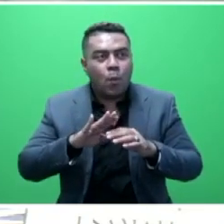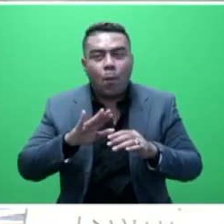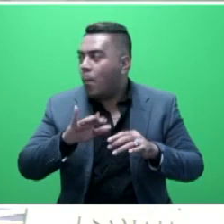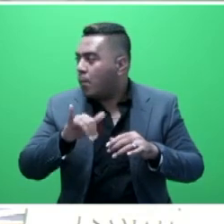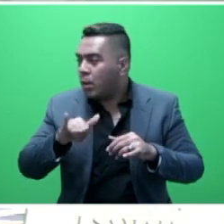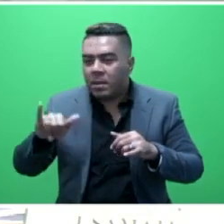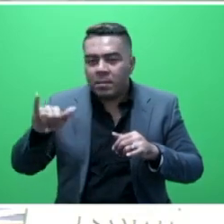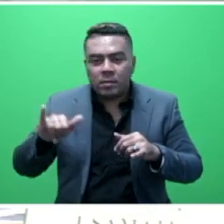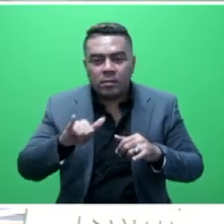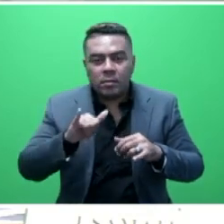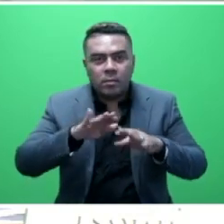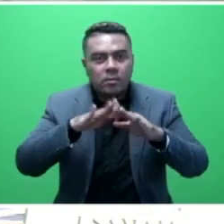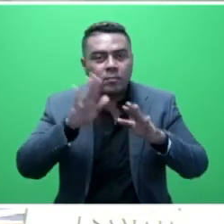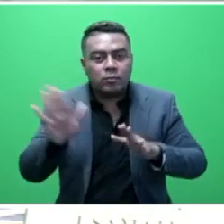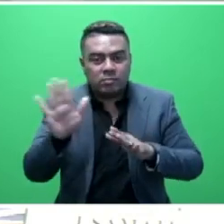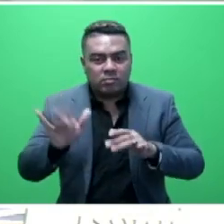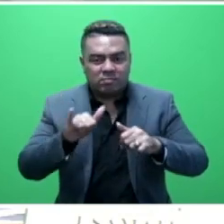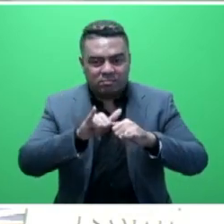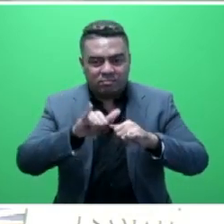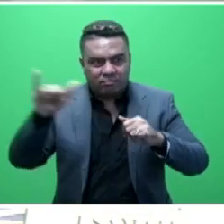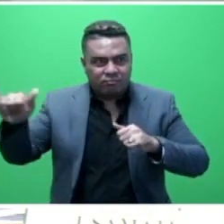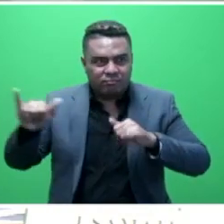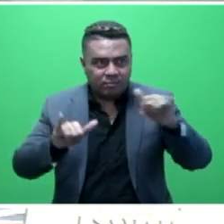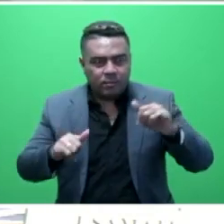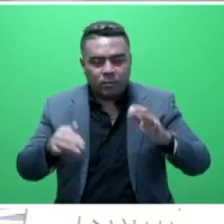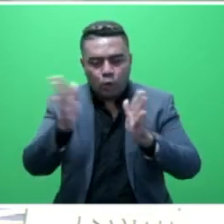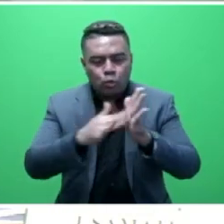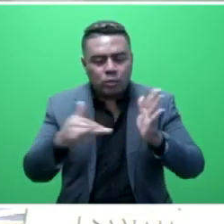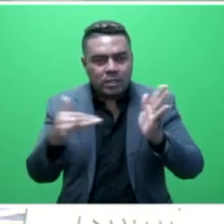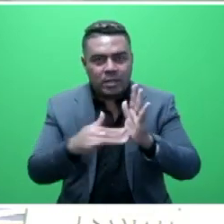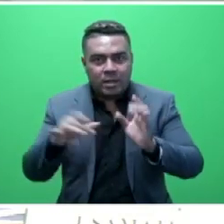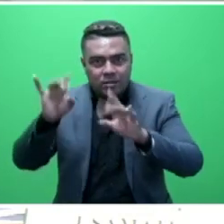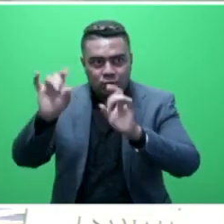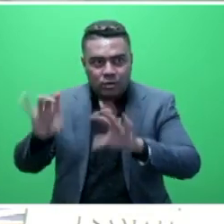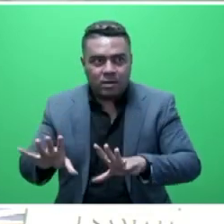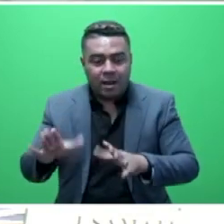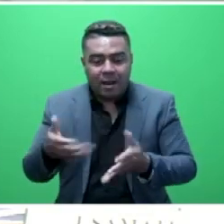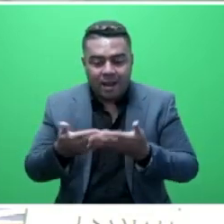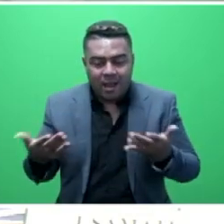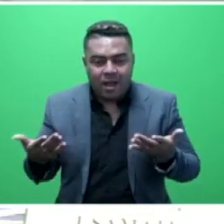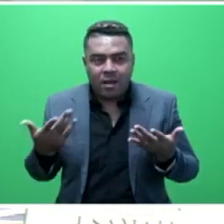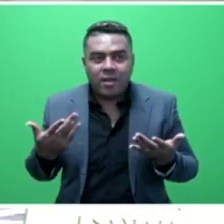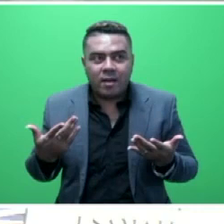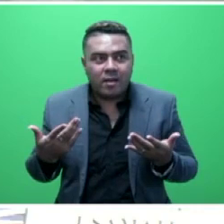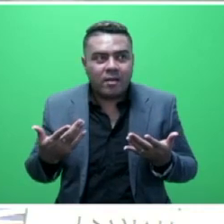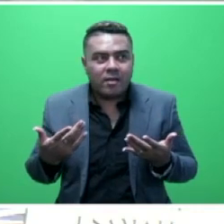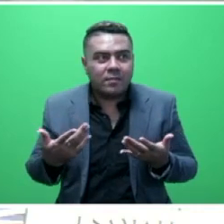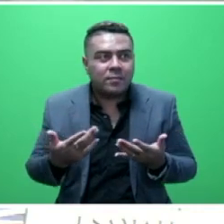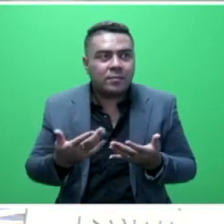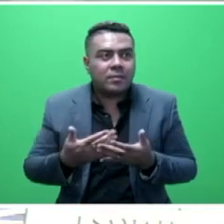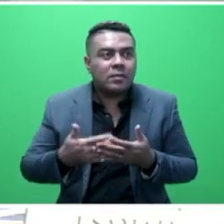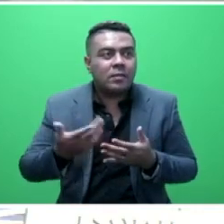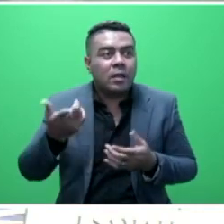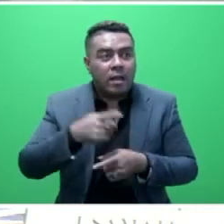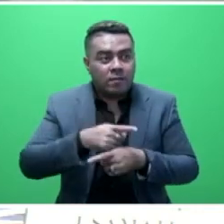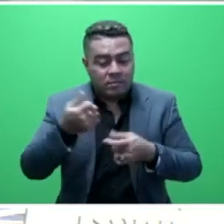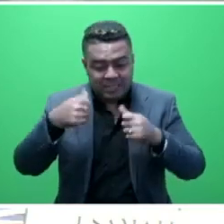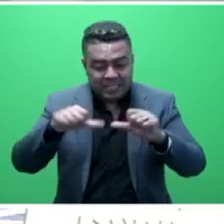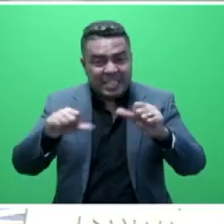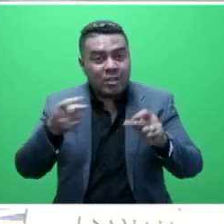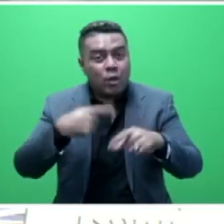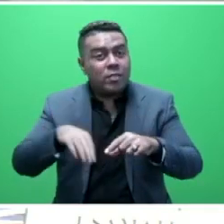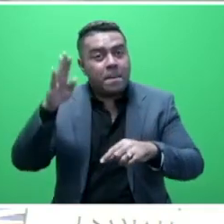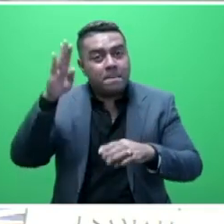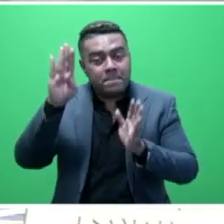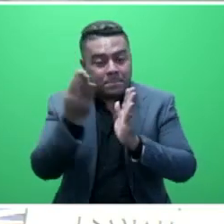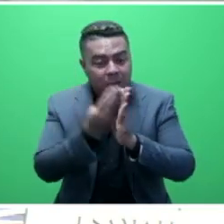restart travel between Fiji, New Zealand, and Australia. So now, as New Zealand's success against the virus has them on the fast